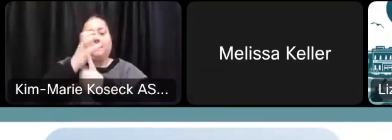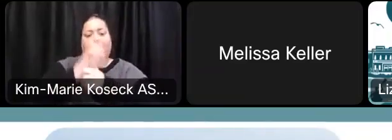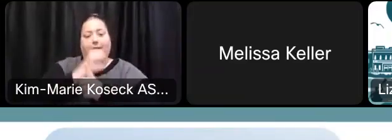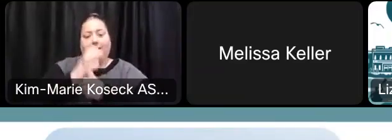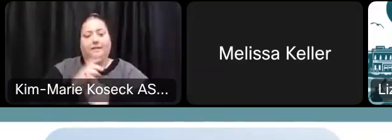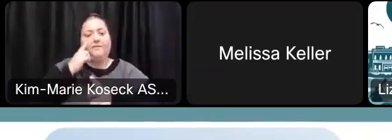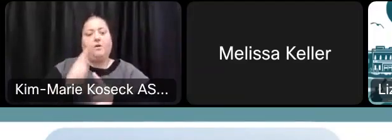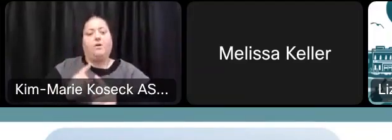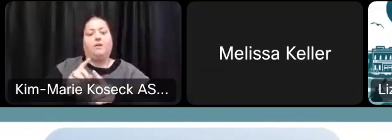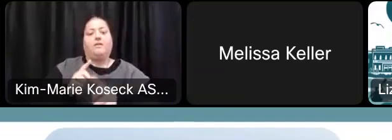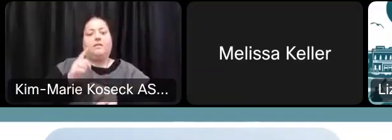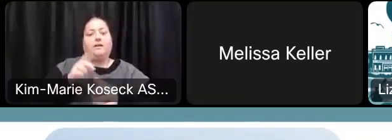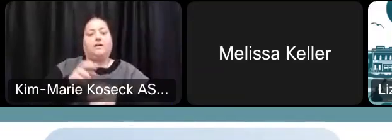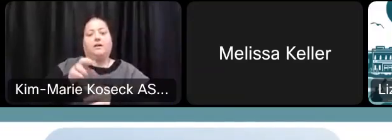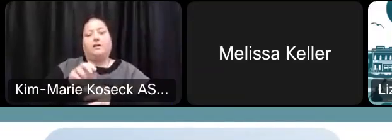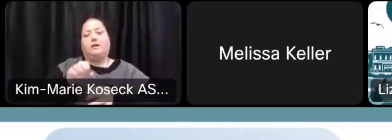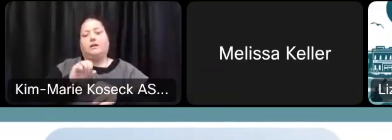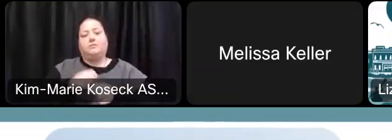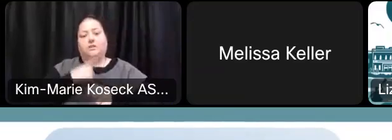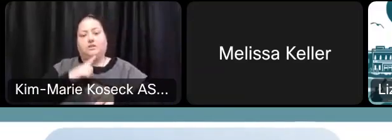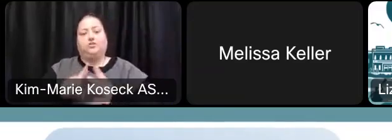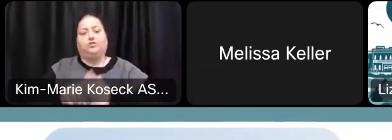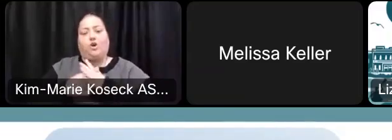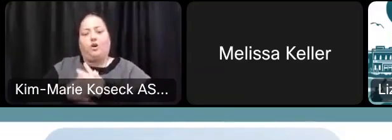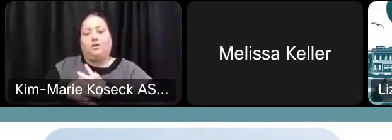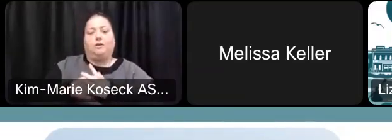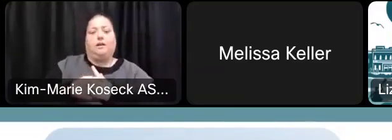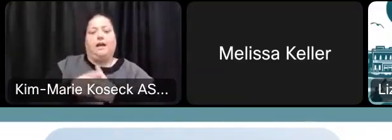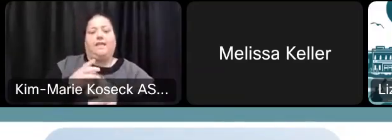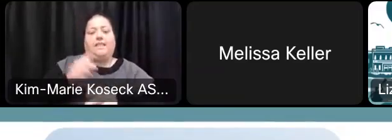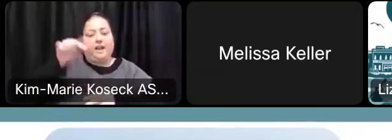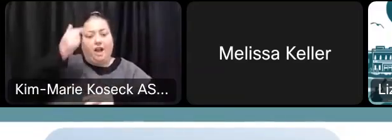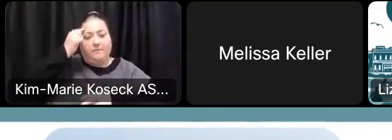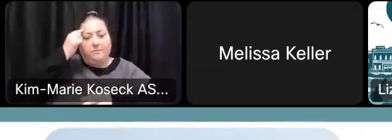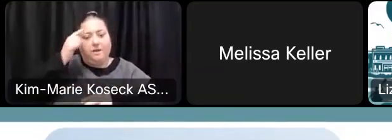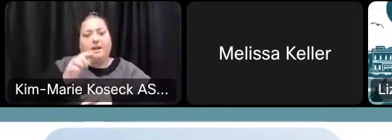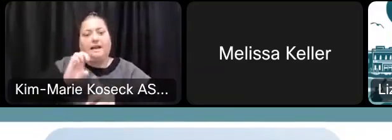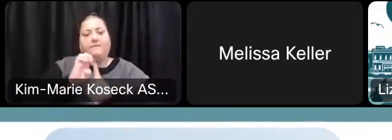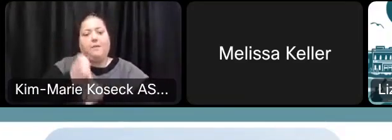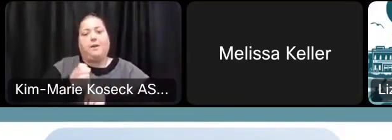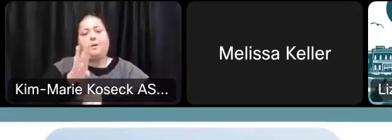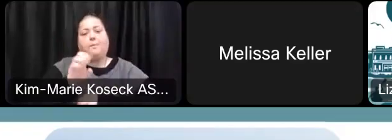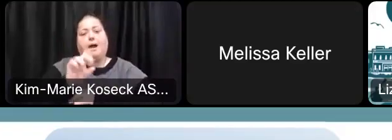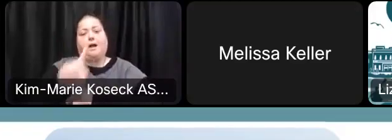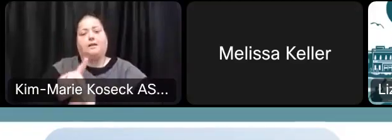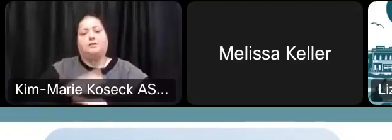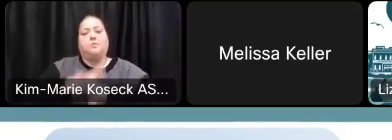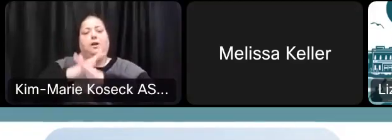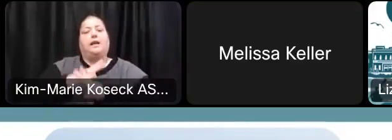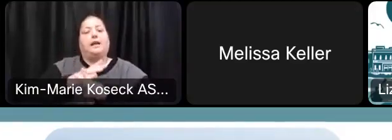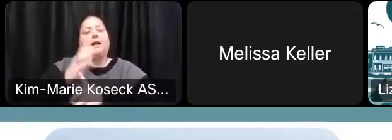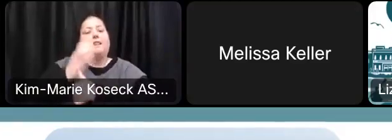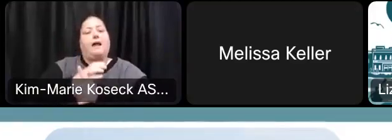Development Initiative, the Local Waterfront Revitalization Program, and the Governor's Environmental Bond Act, we're supporting climate resiliency